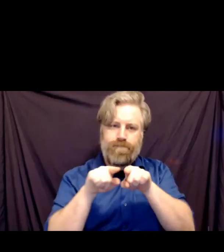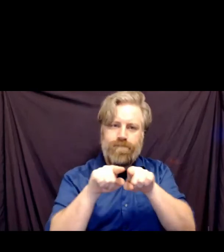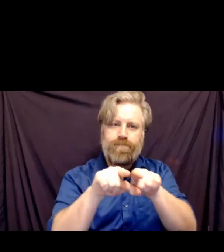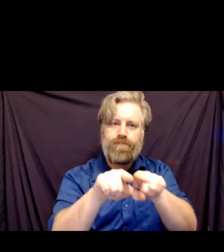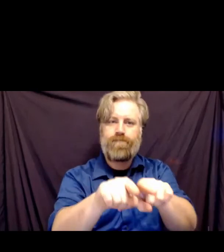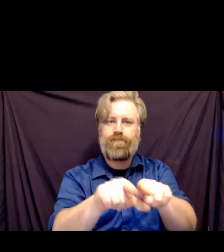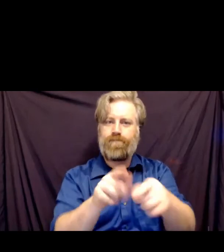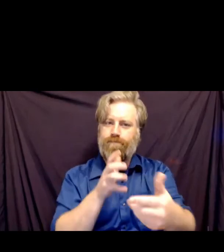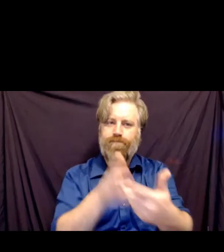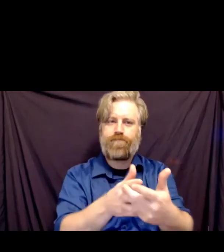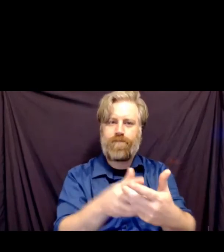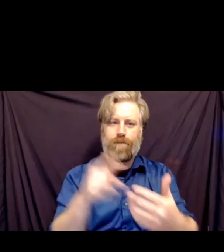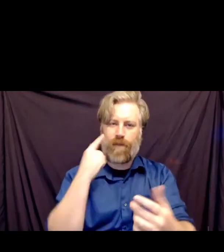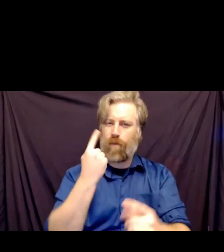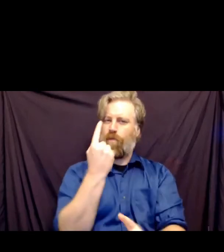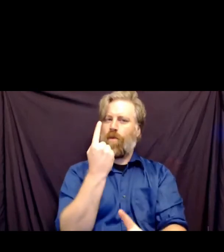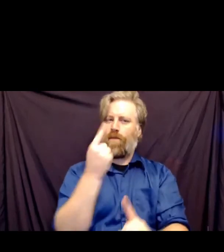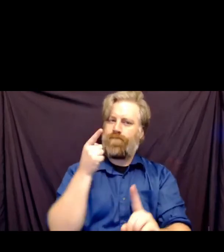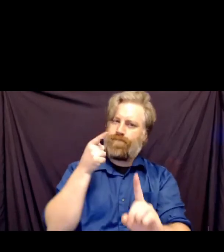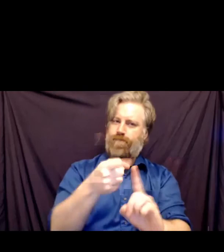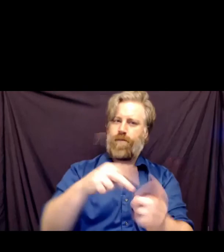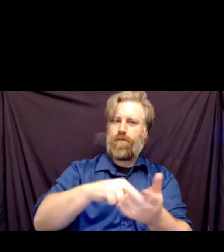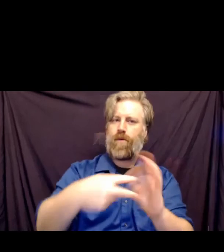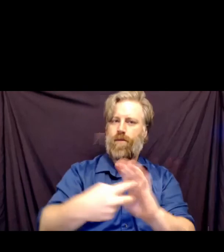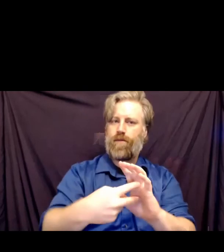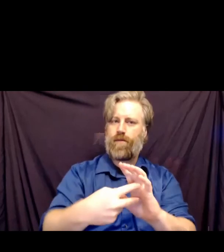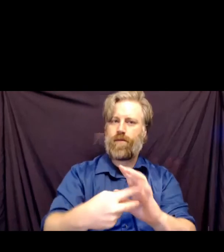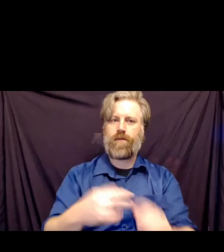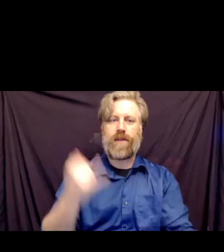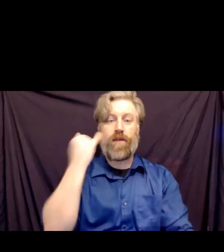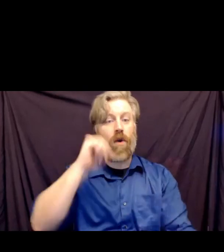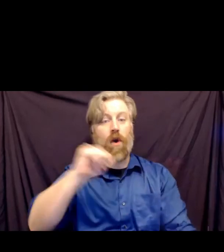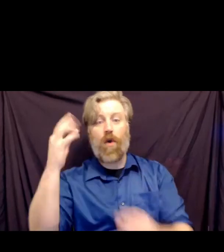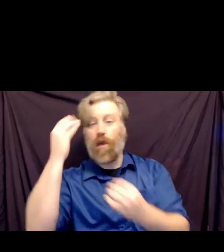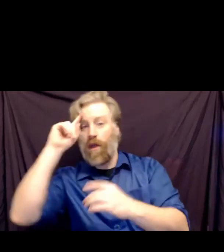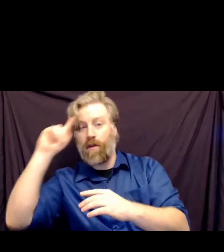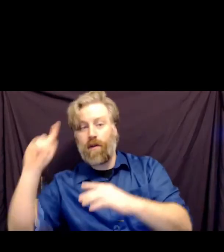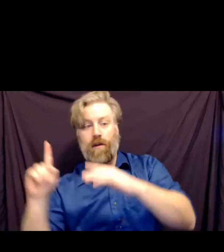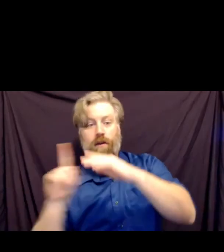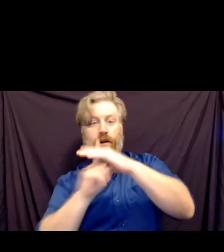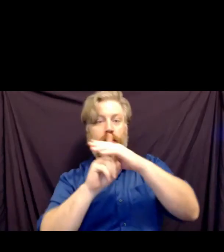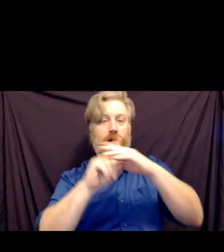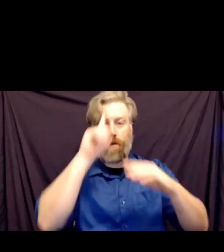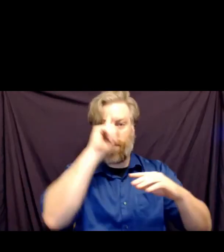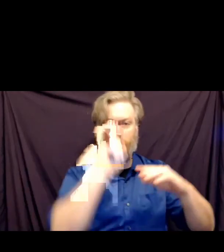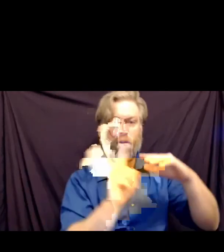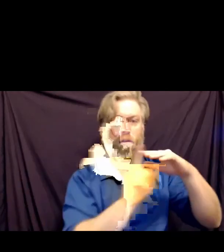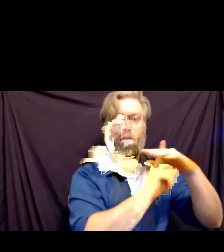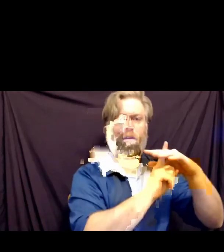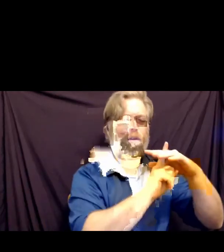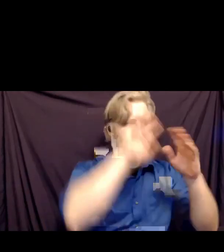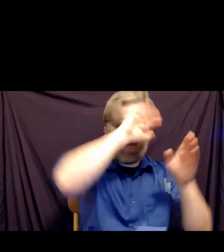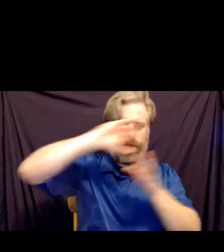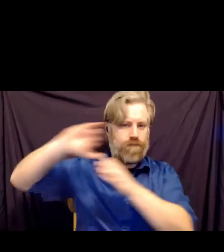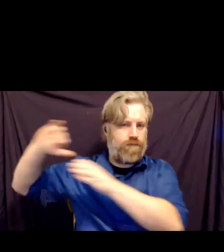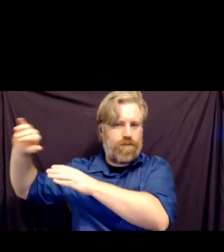one thing. So that we just, if other thoughts come into our mind, we just let that go so that we can be very, very present here.